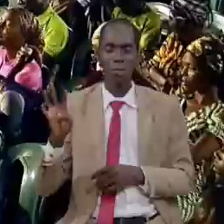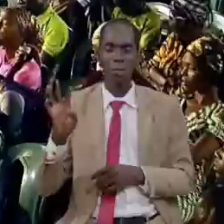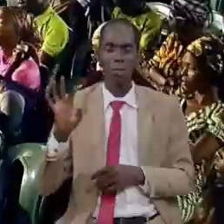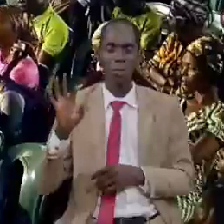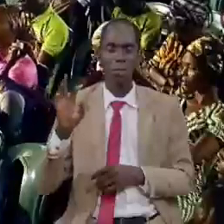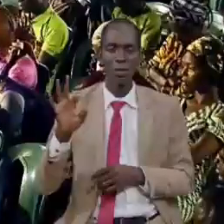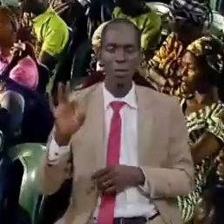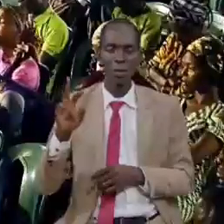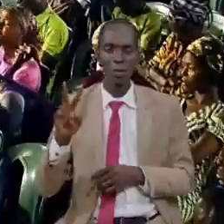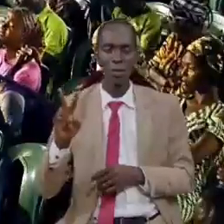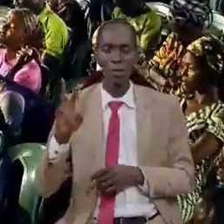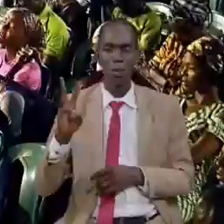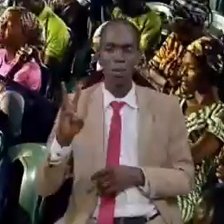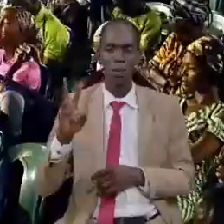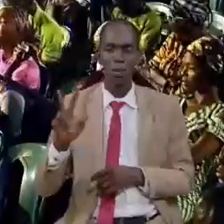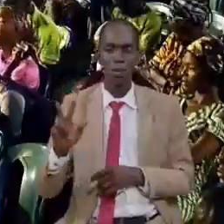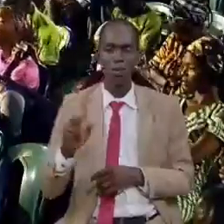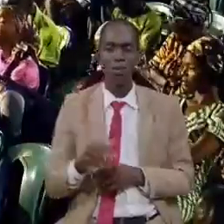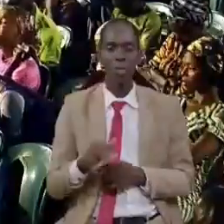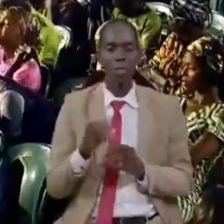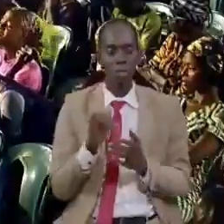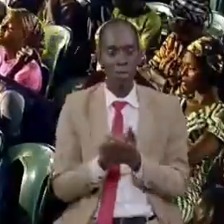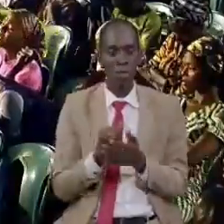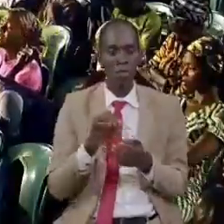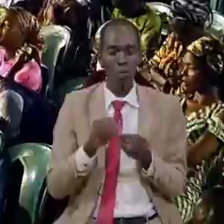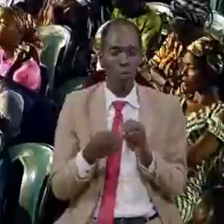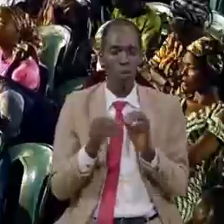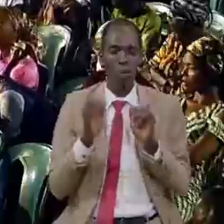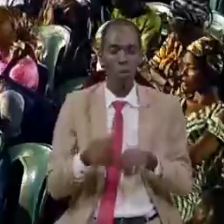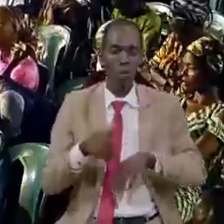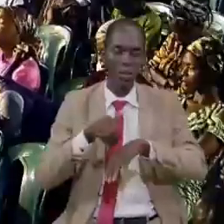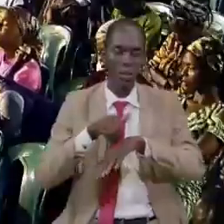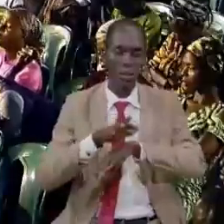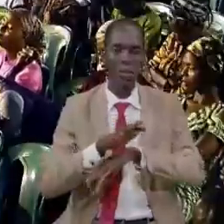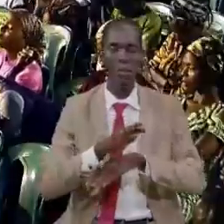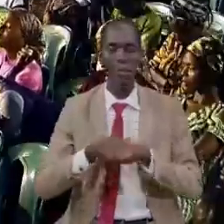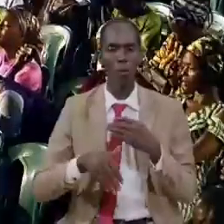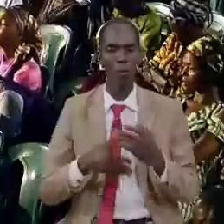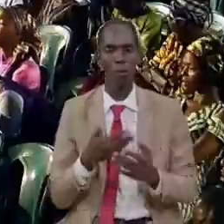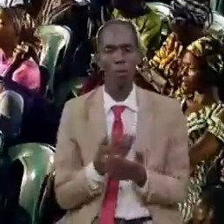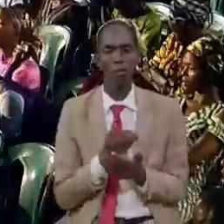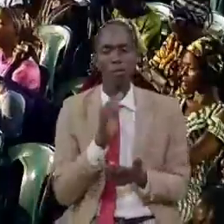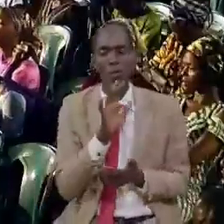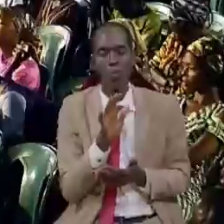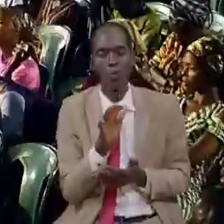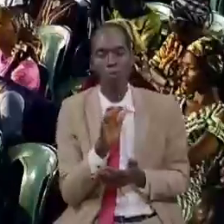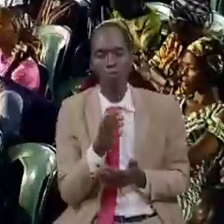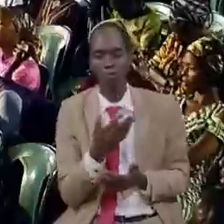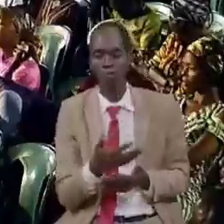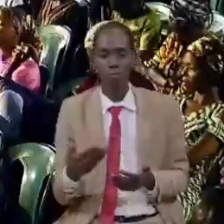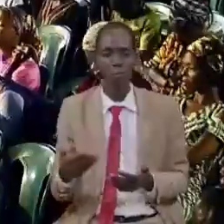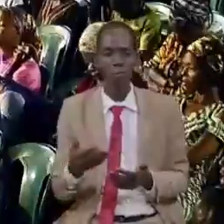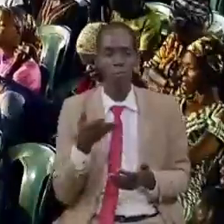+234 915 444 9263. That's a WhatsApp number. You can send all your details onto us through text message or WhatsApp